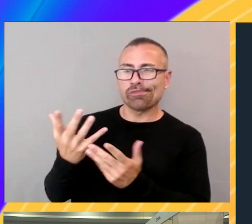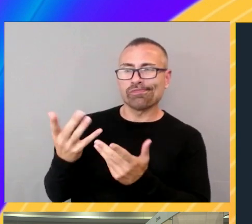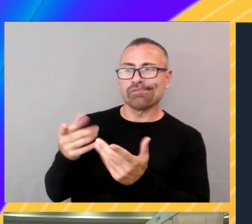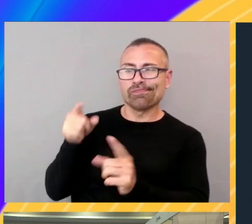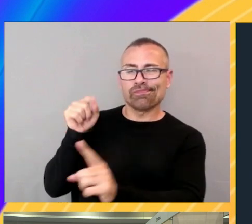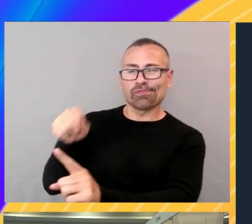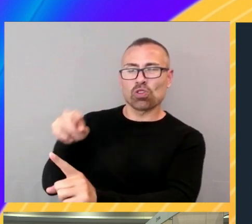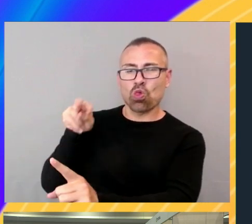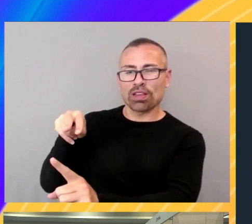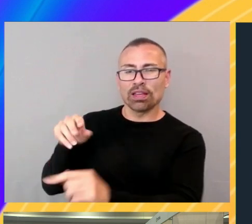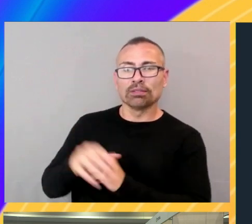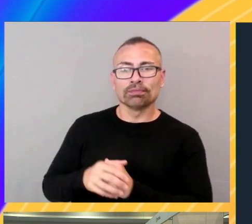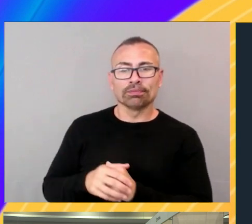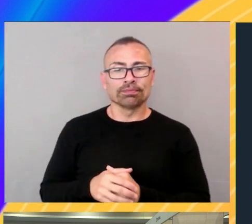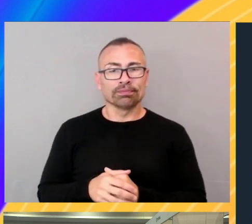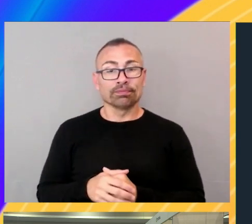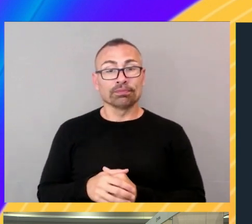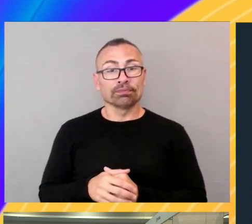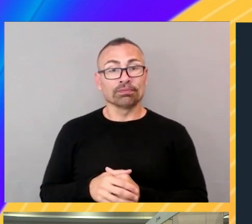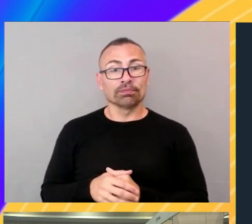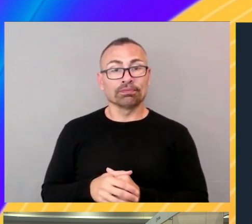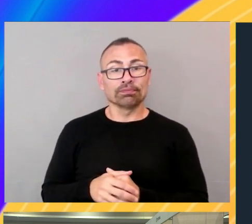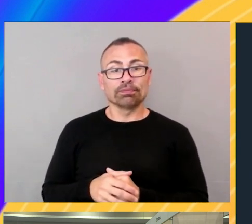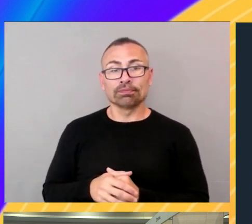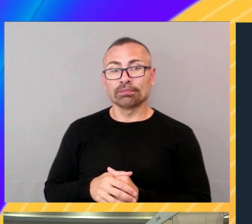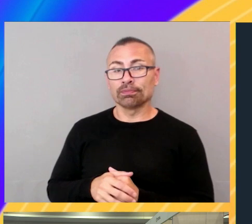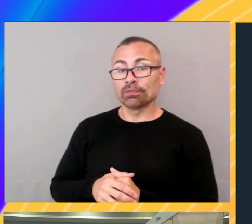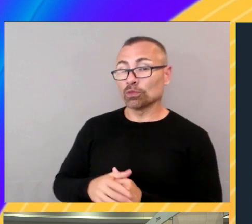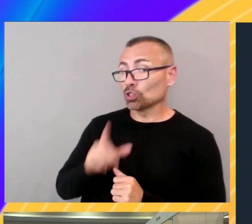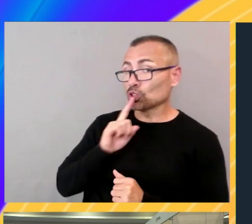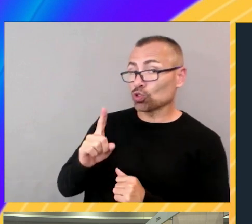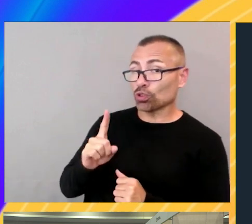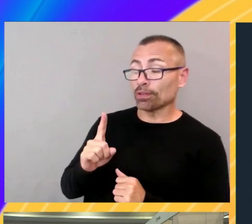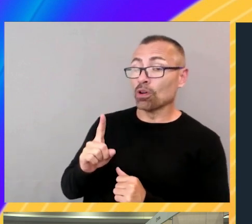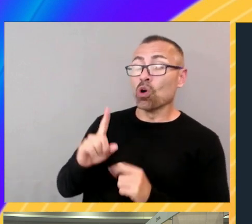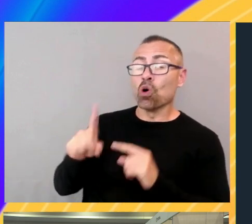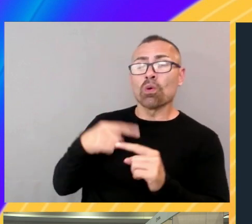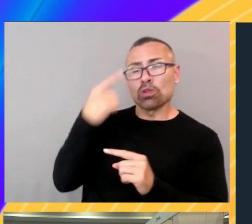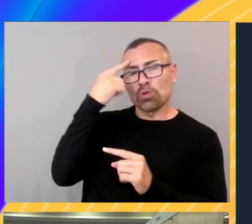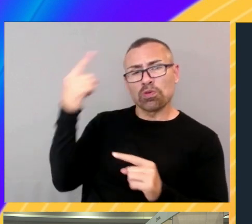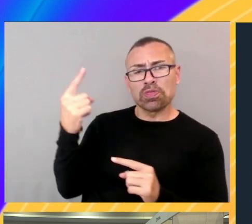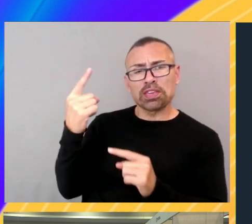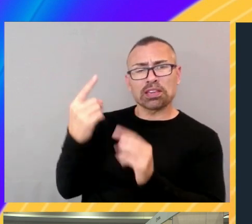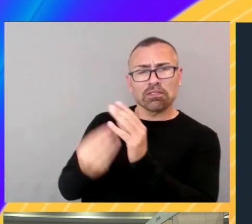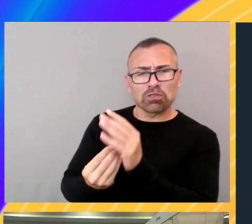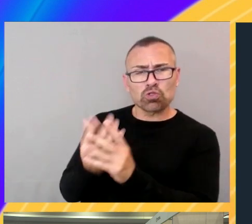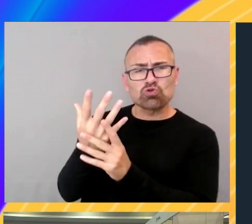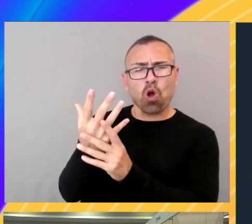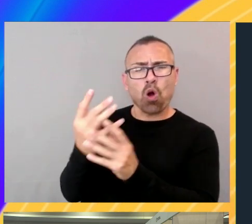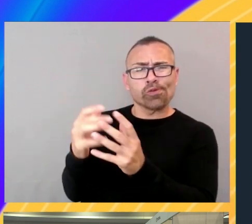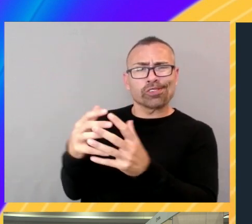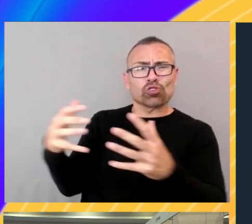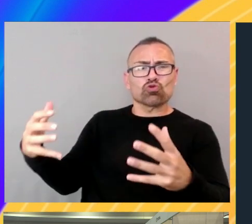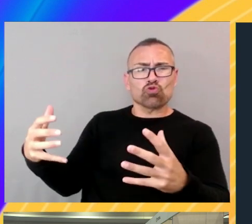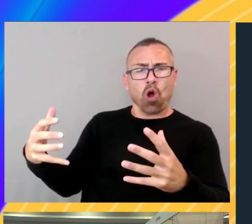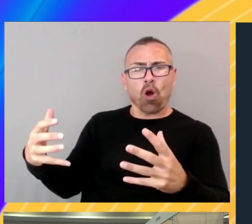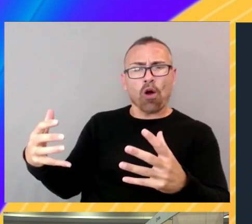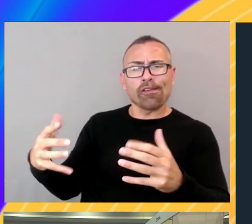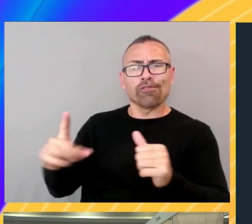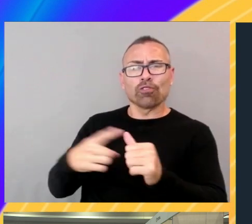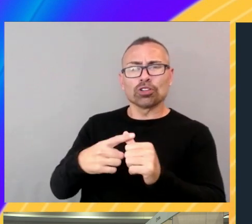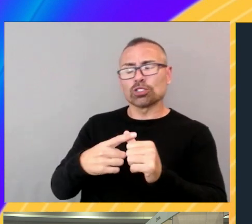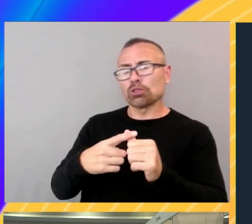initially when you think of grow, I would first start off with there's a lot of training and education opportunities that the solutions architect will